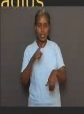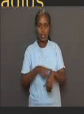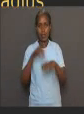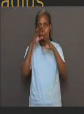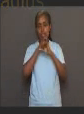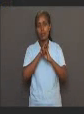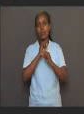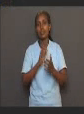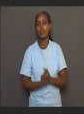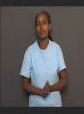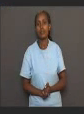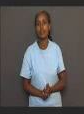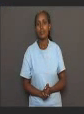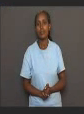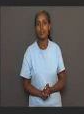Time's up.